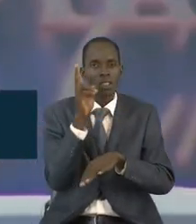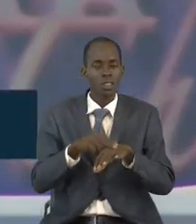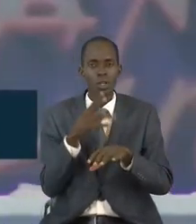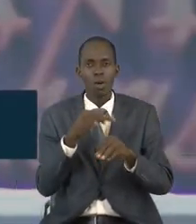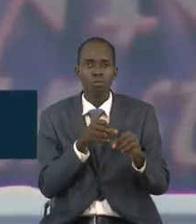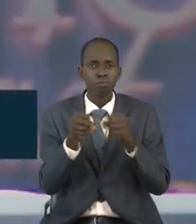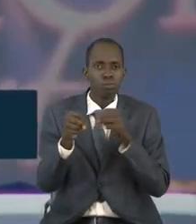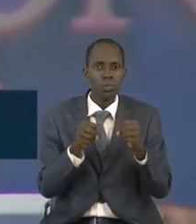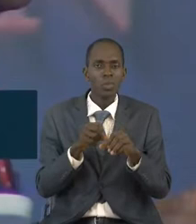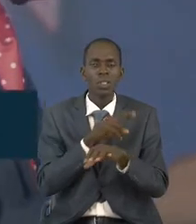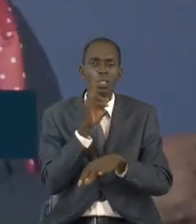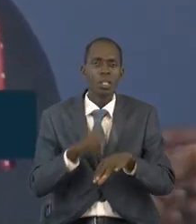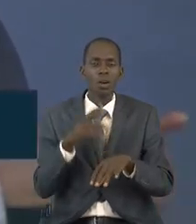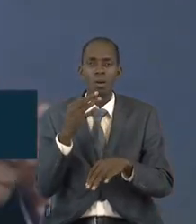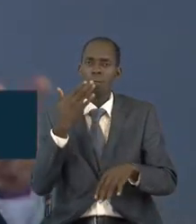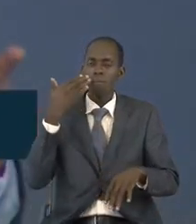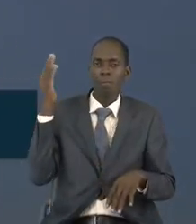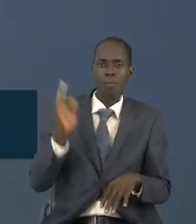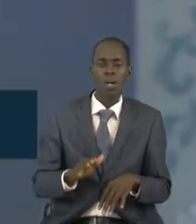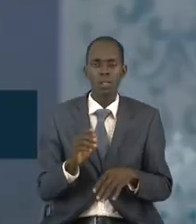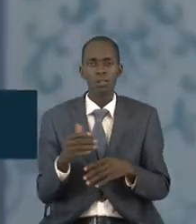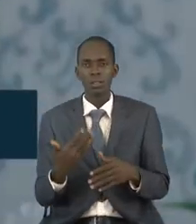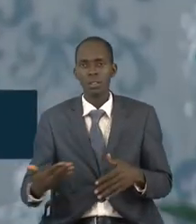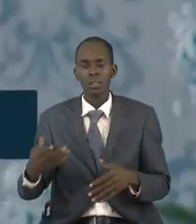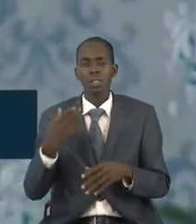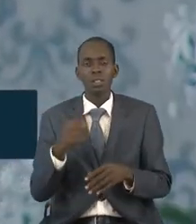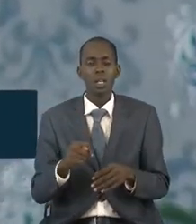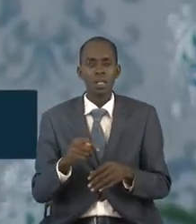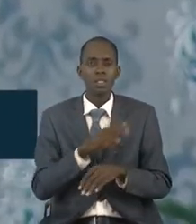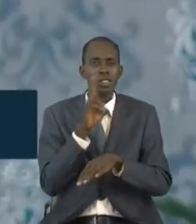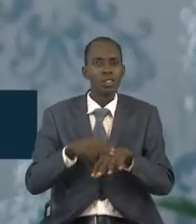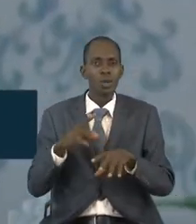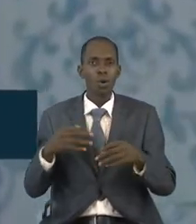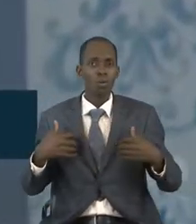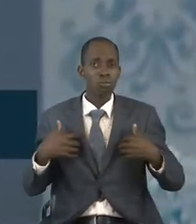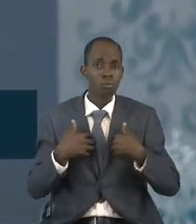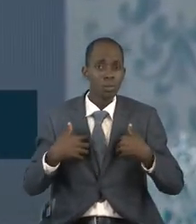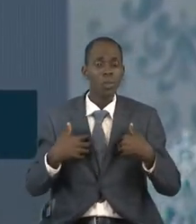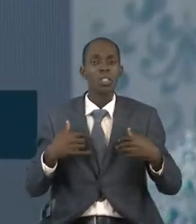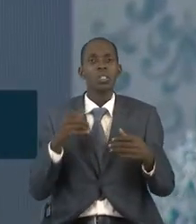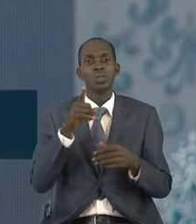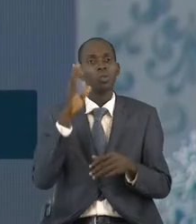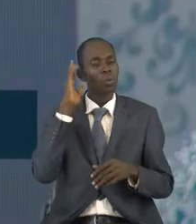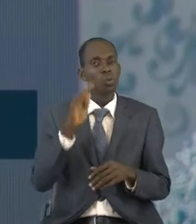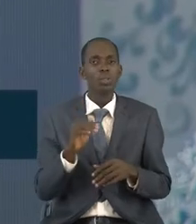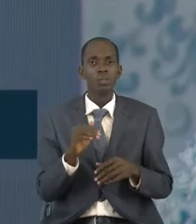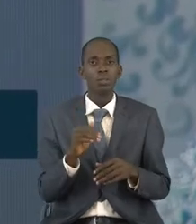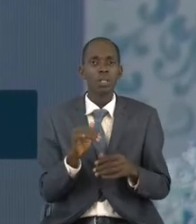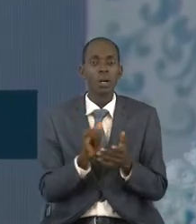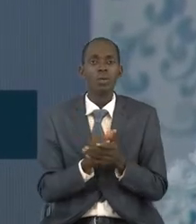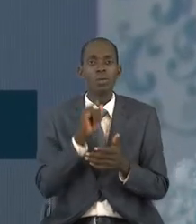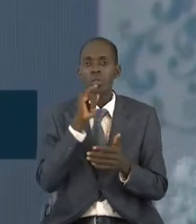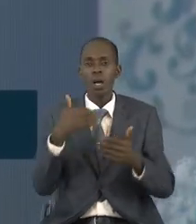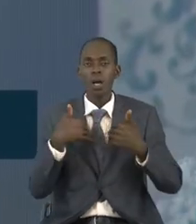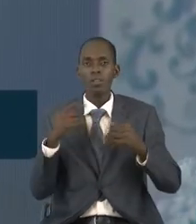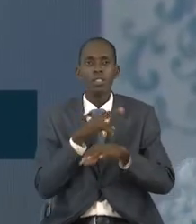of evil, that nature of the beast, I will not have the nature of Christ. And the nature of